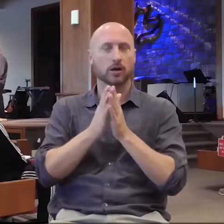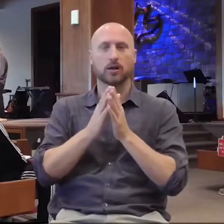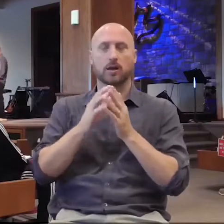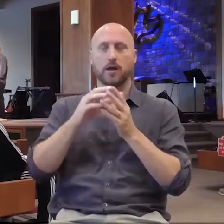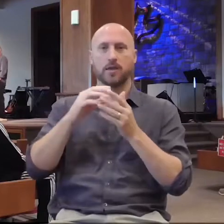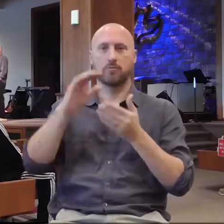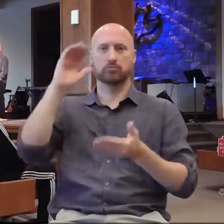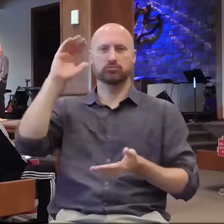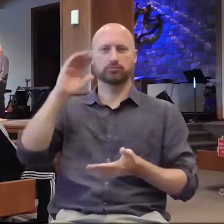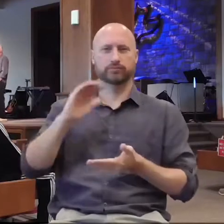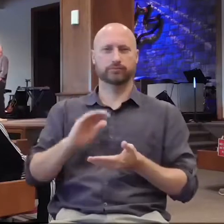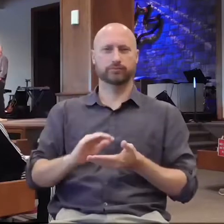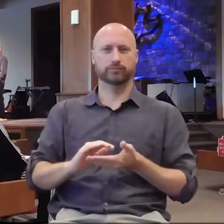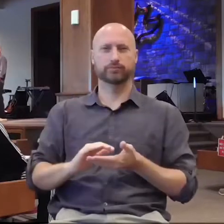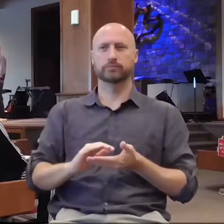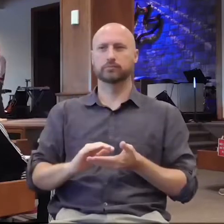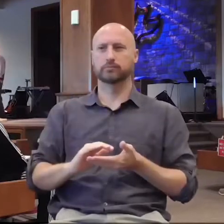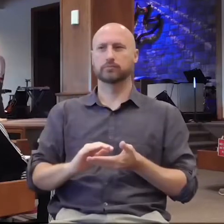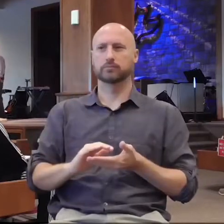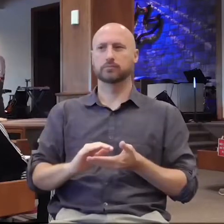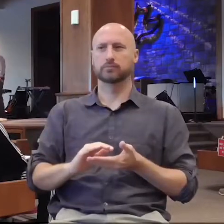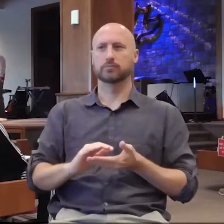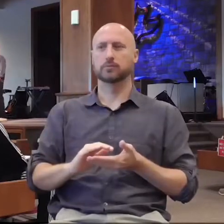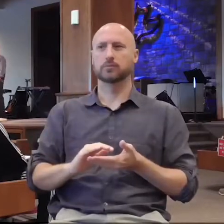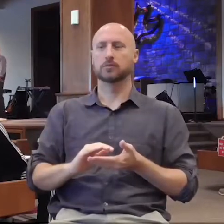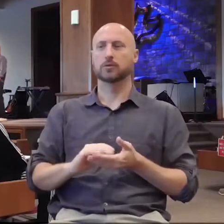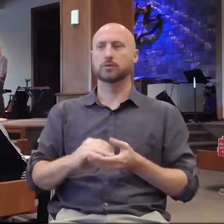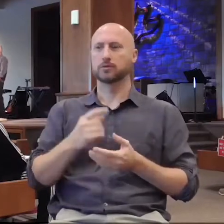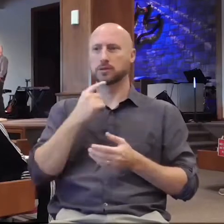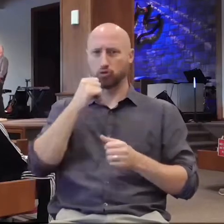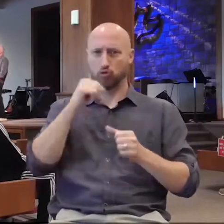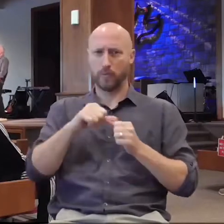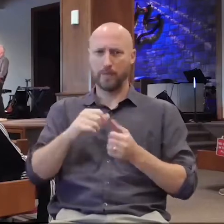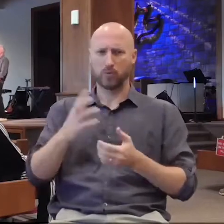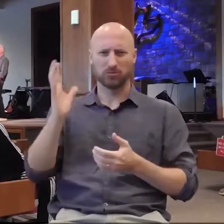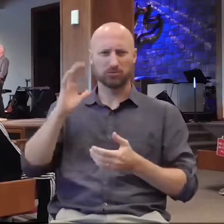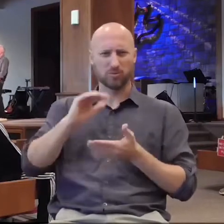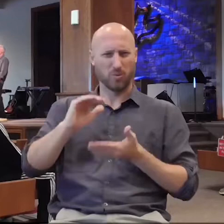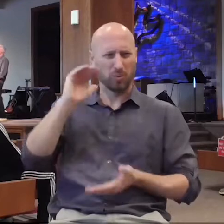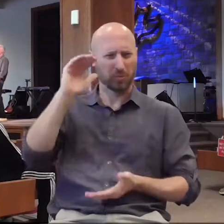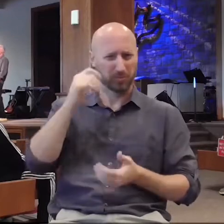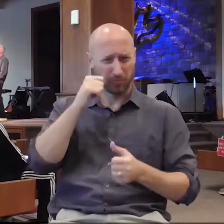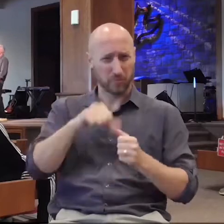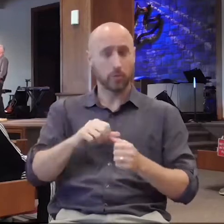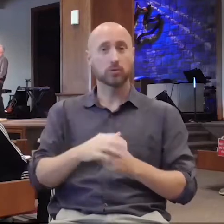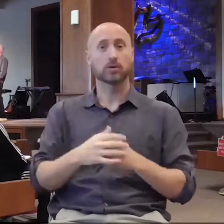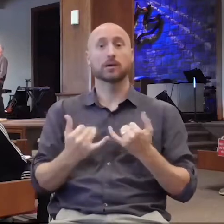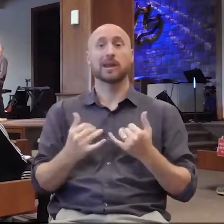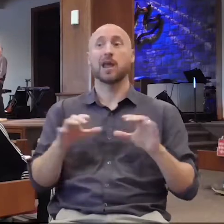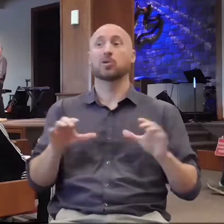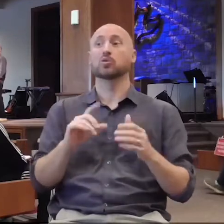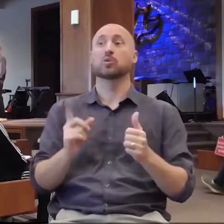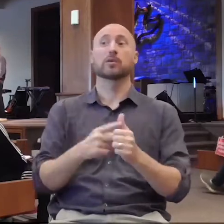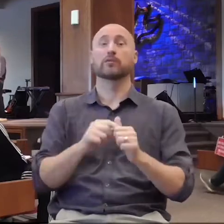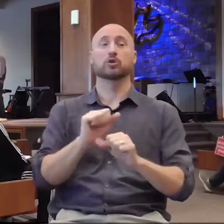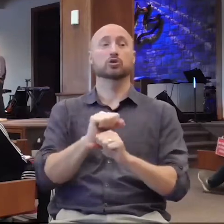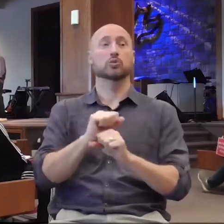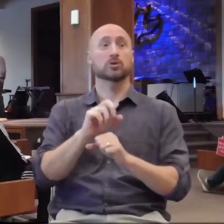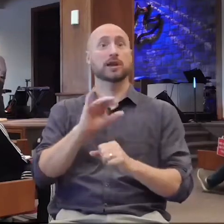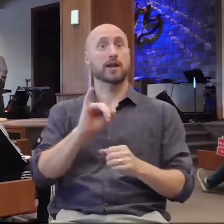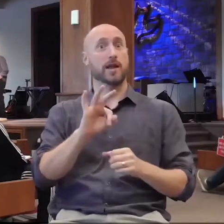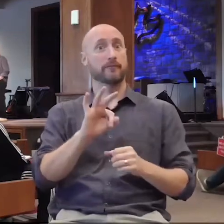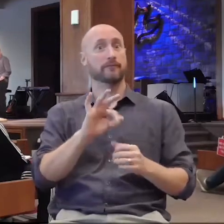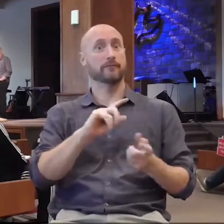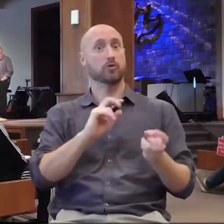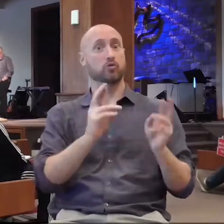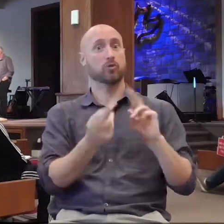then do the first works. If the repentance is real and the love is there again, what were the things